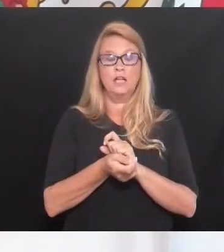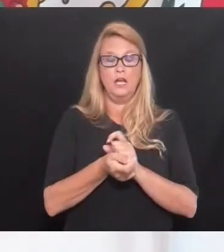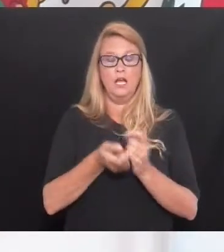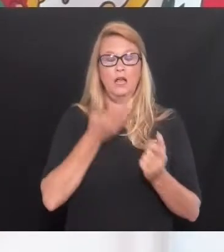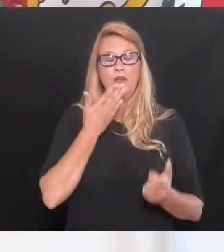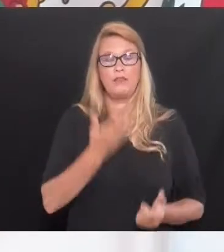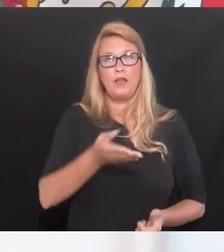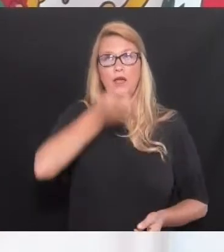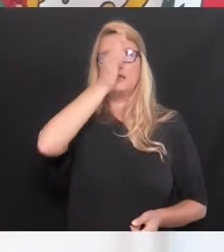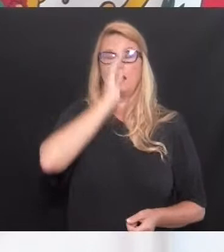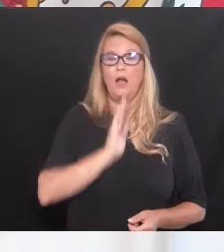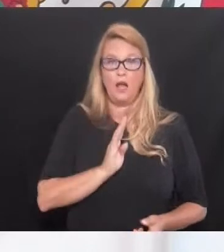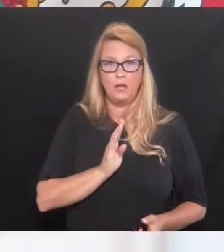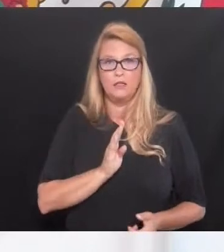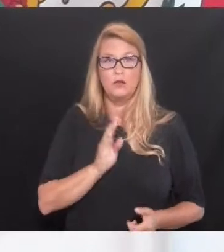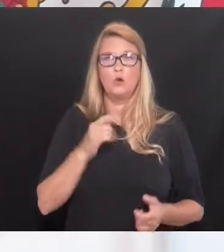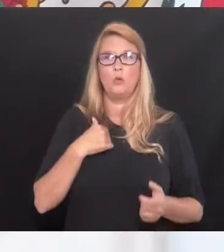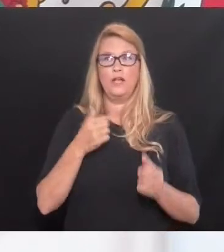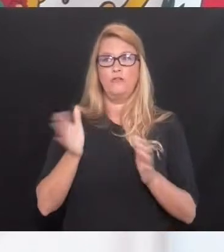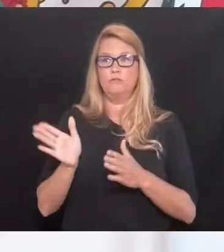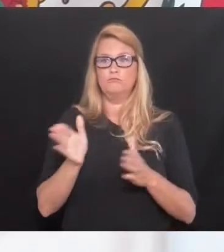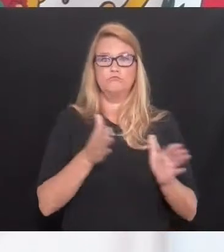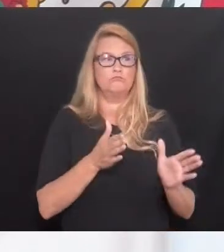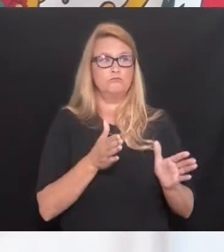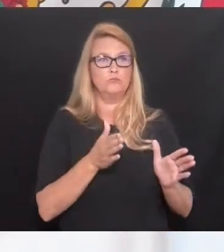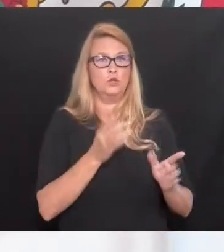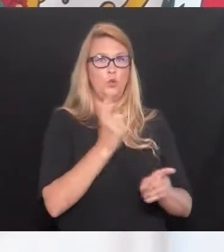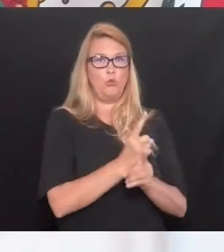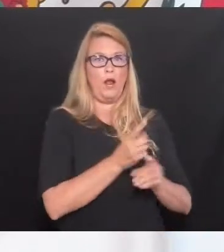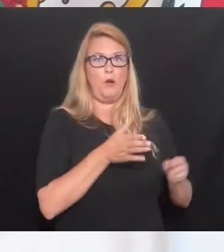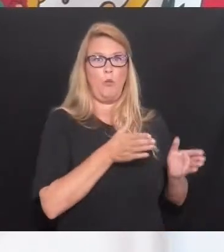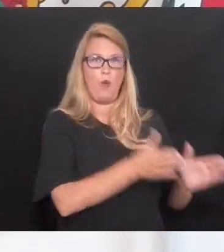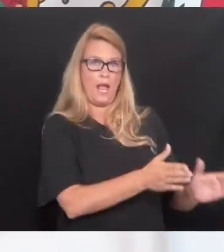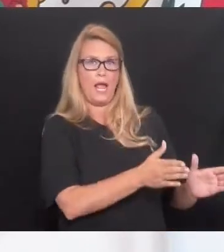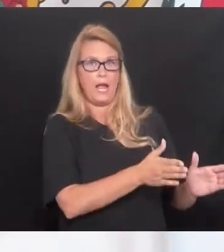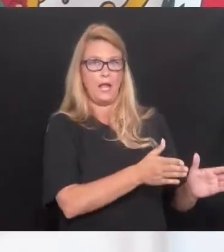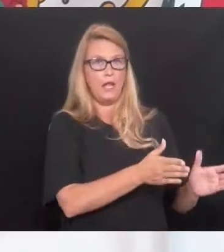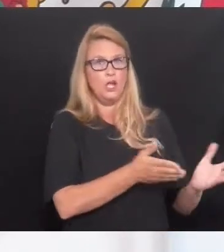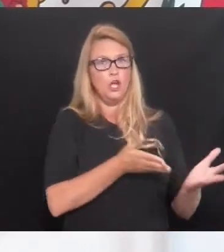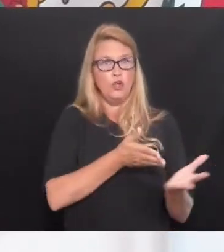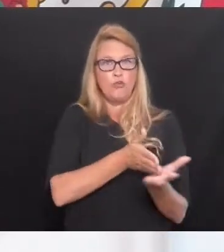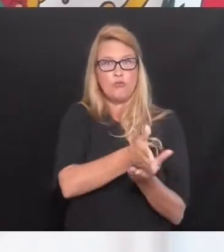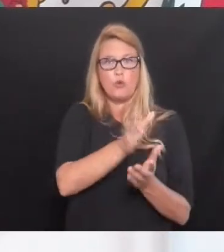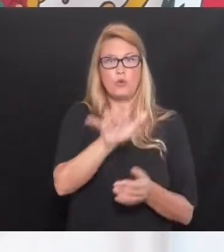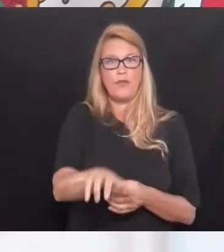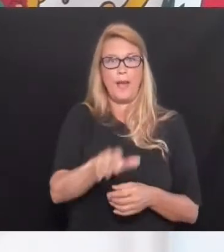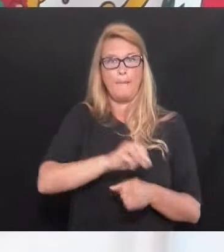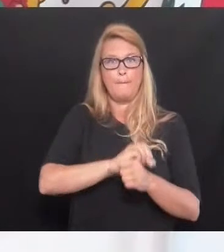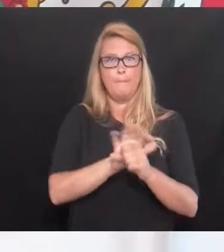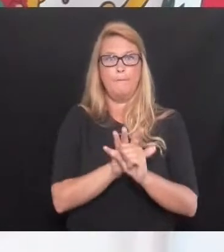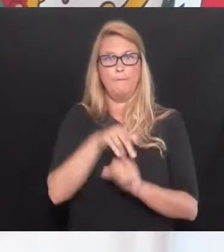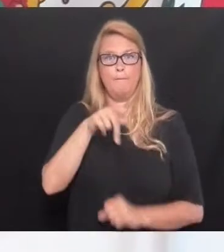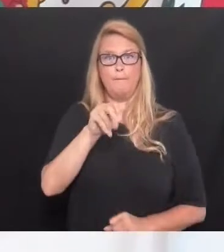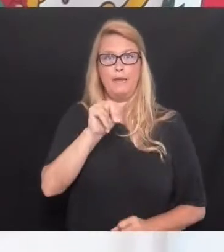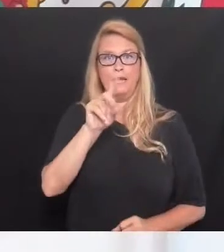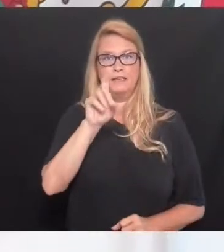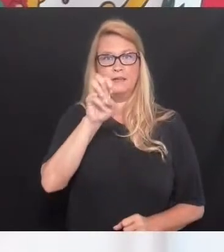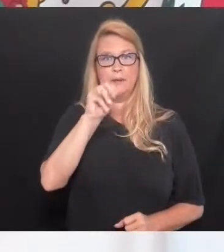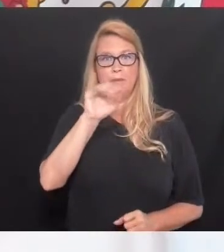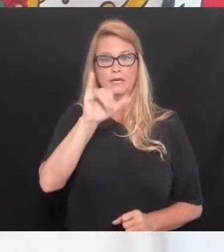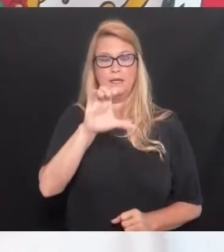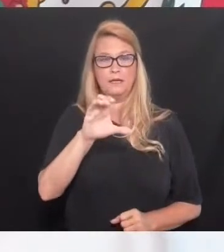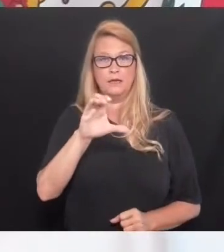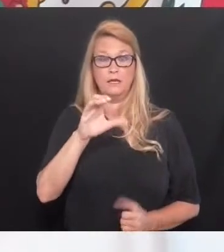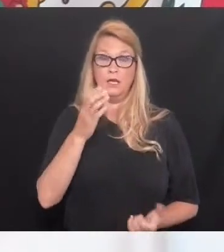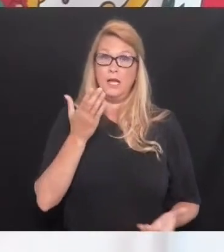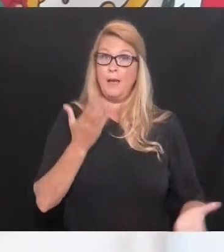above, we have adjusted in the right way all through the pandemic, all through the whole way.